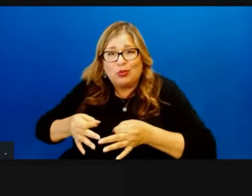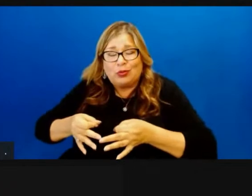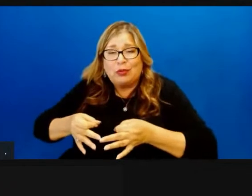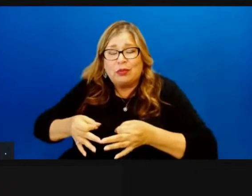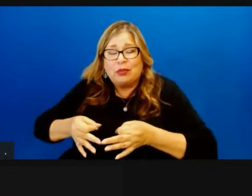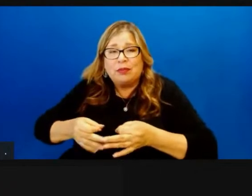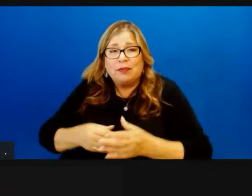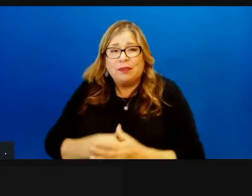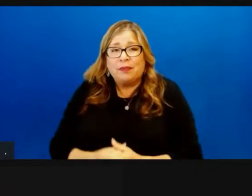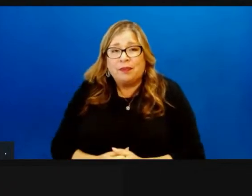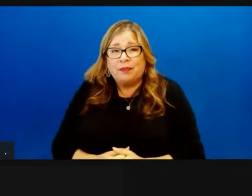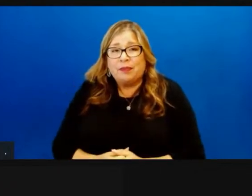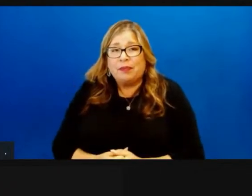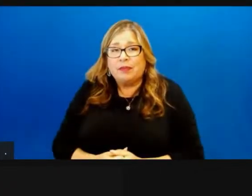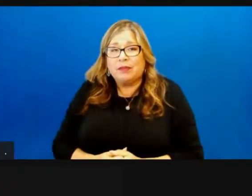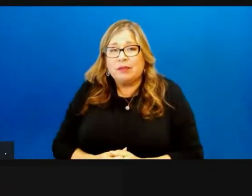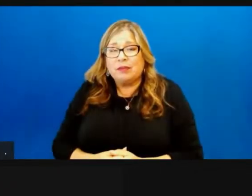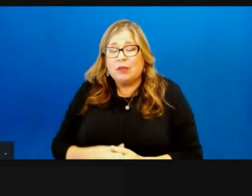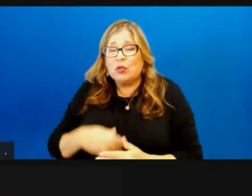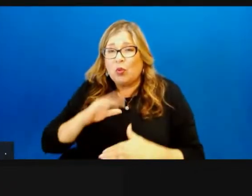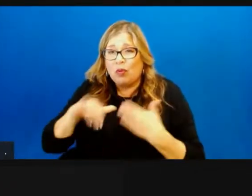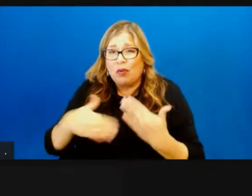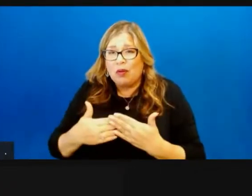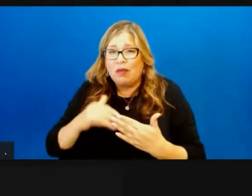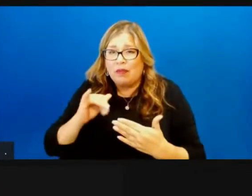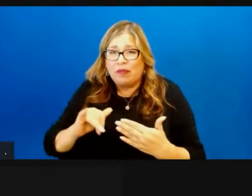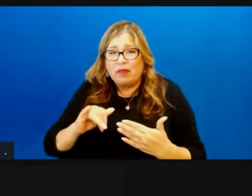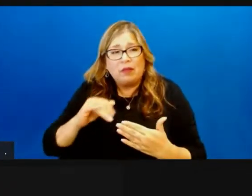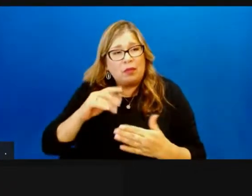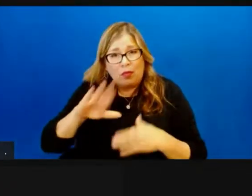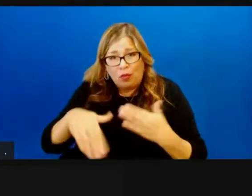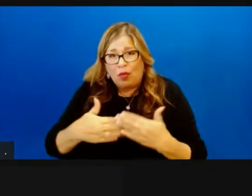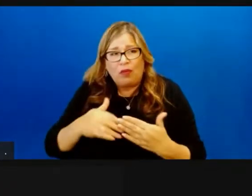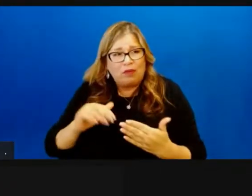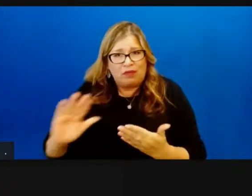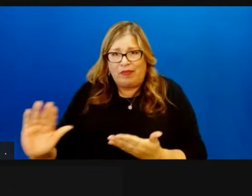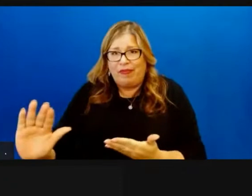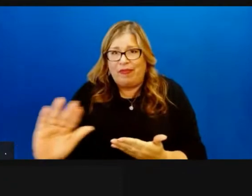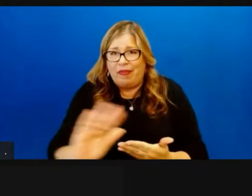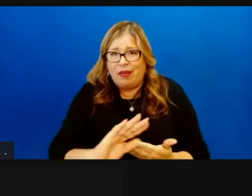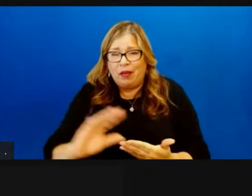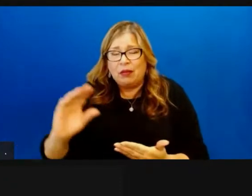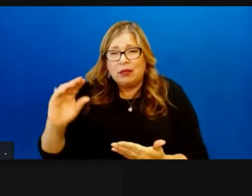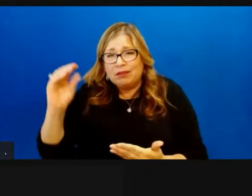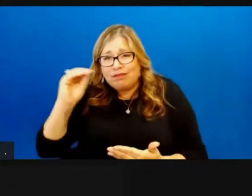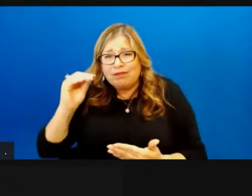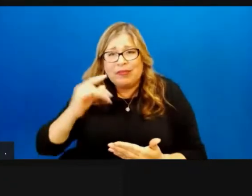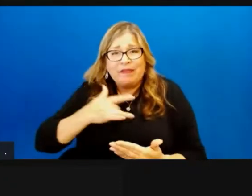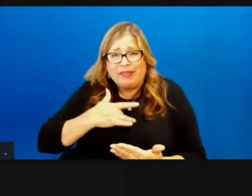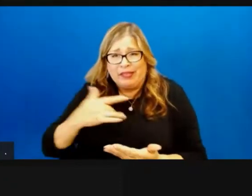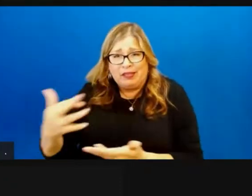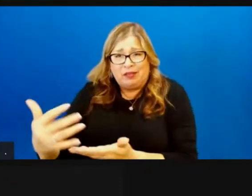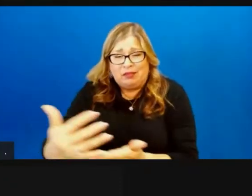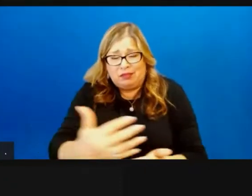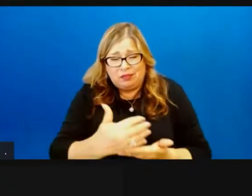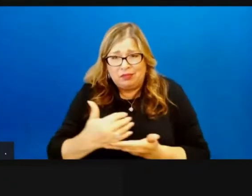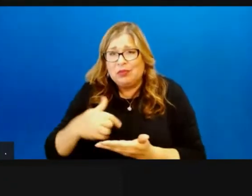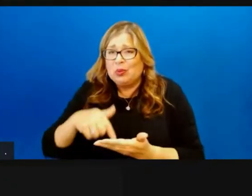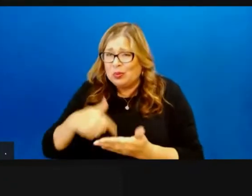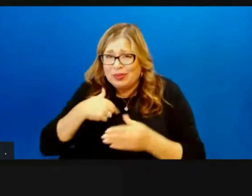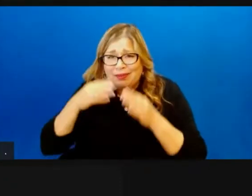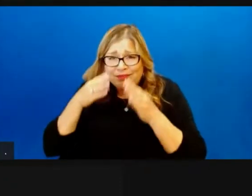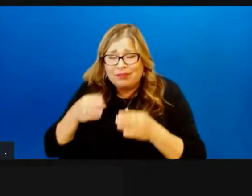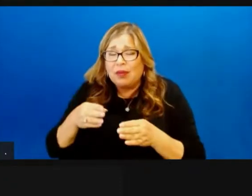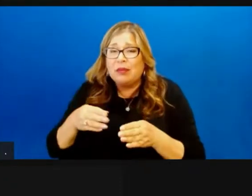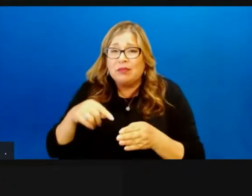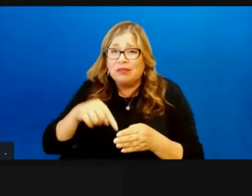voices that we listen to as part of the decision, but it's really based on this situation we've had with schools since the